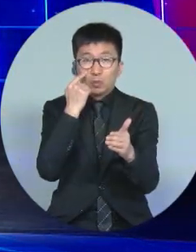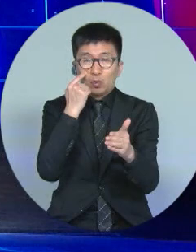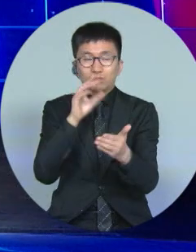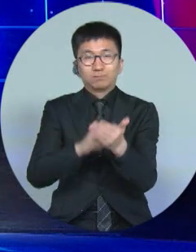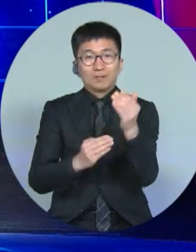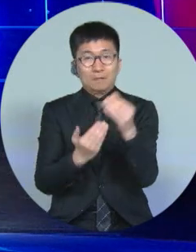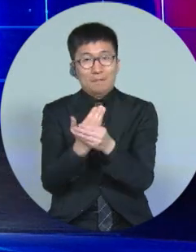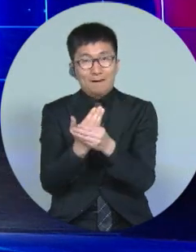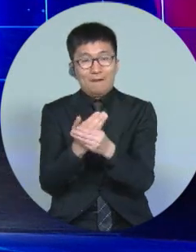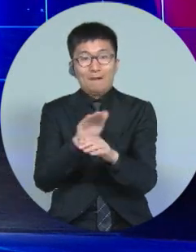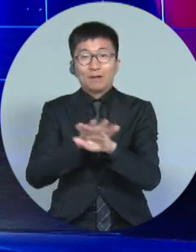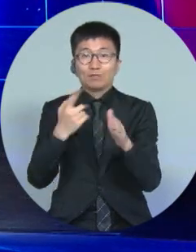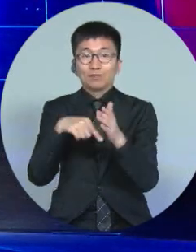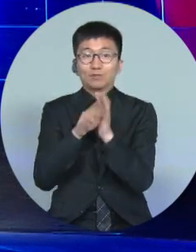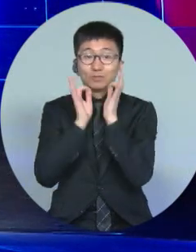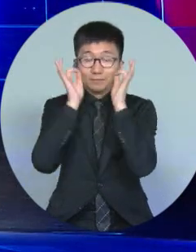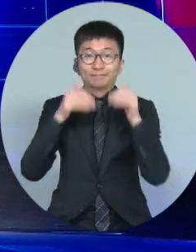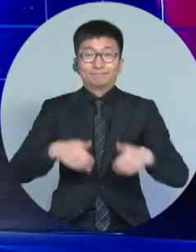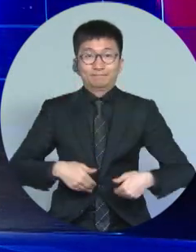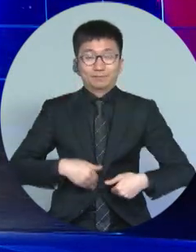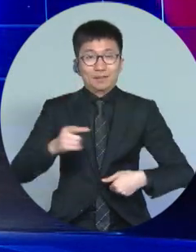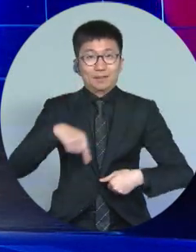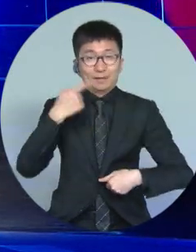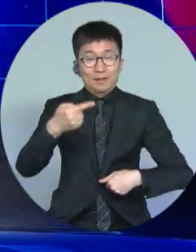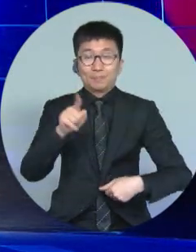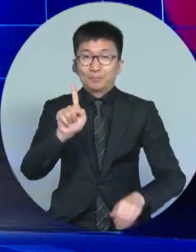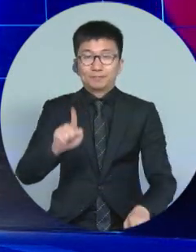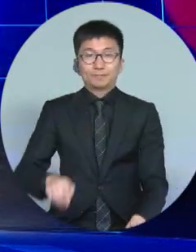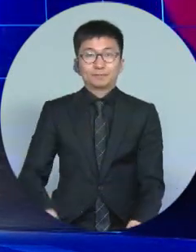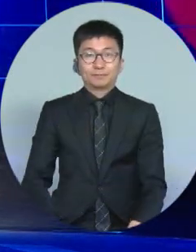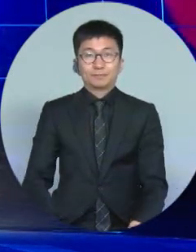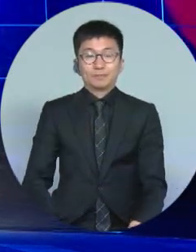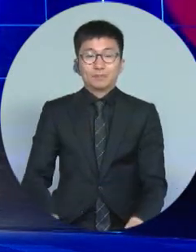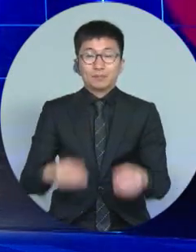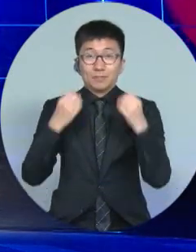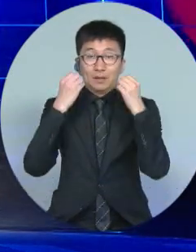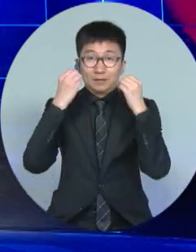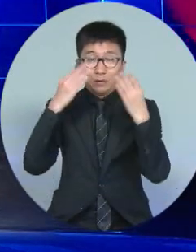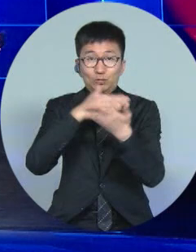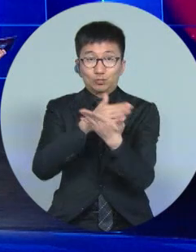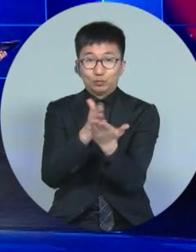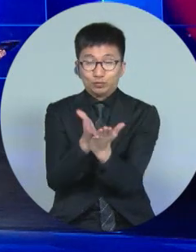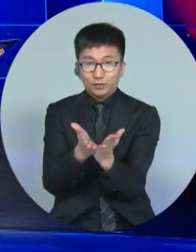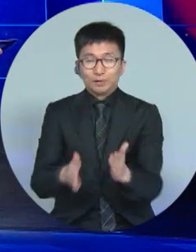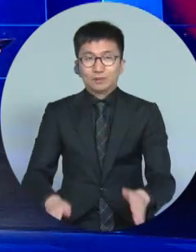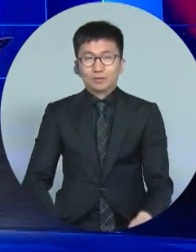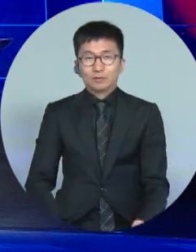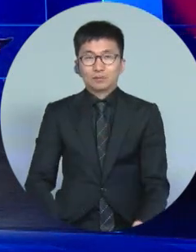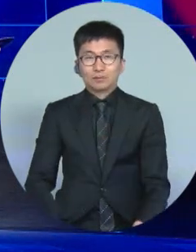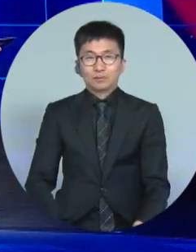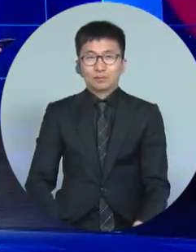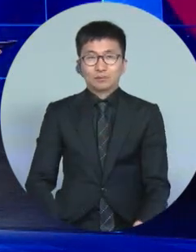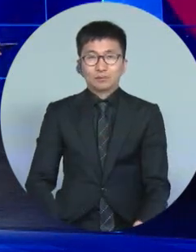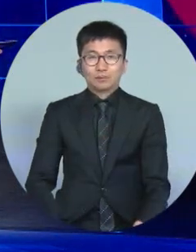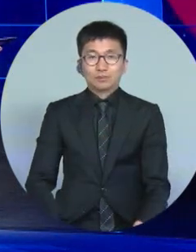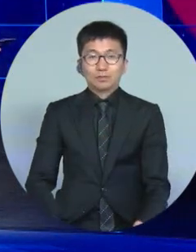emphasize is that we need to promote a new type of working. Why do we make